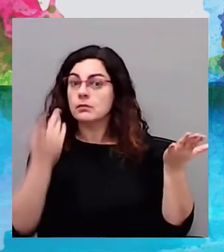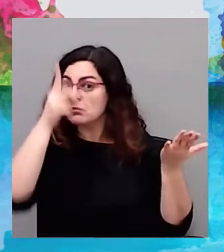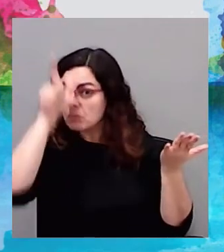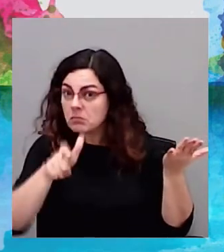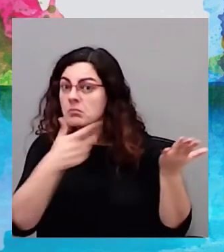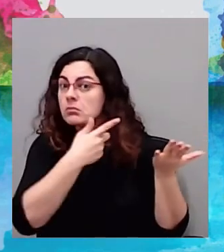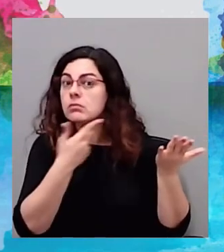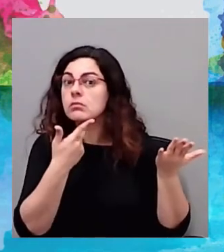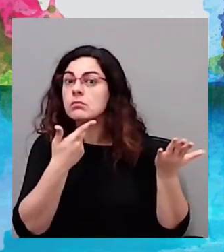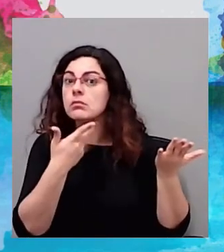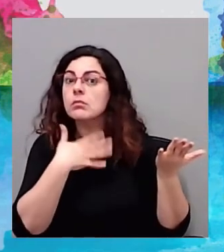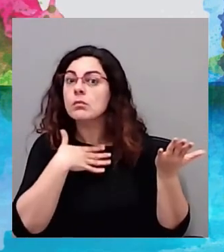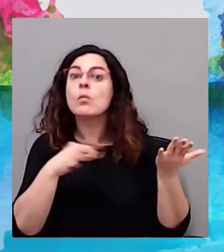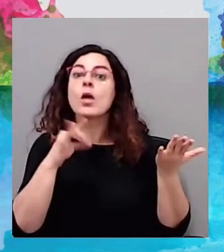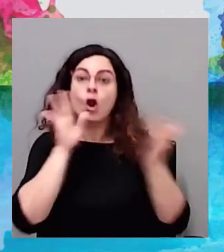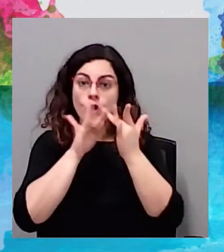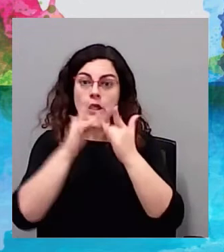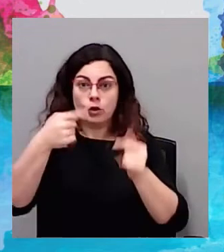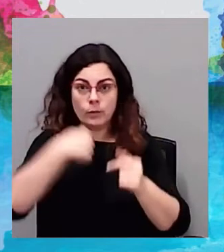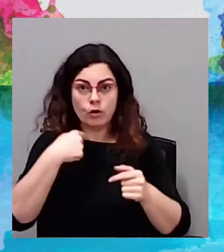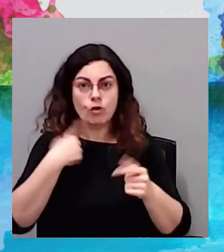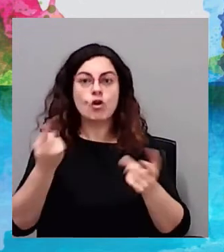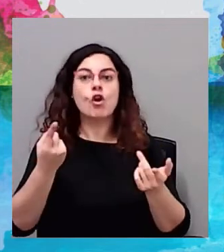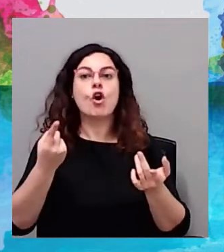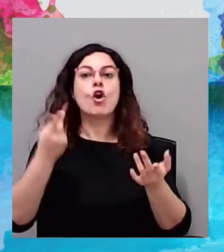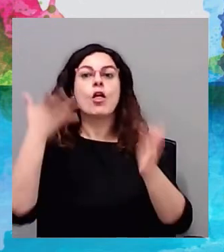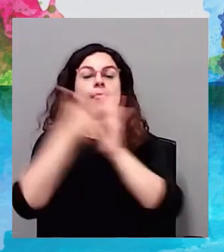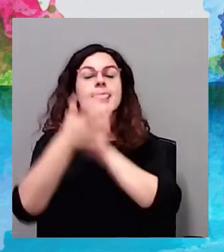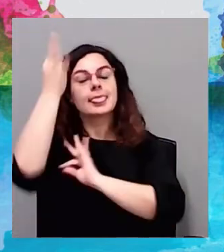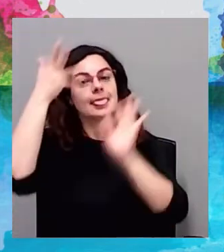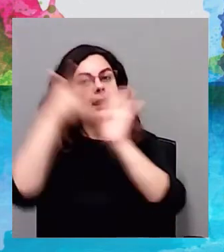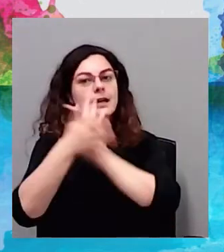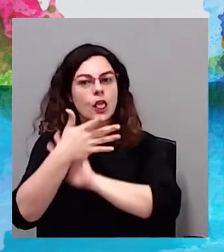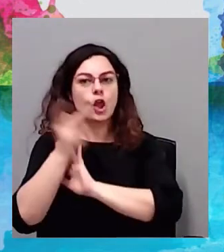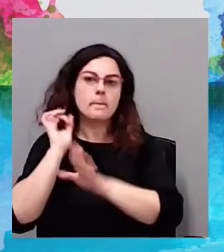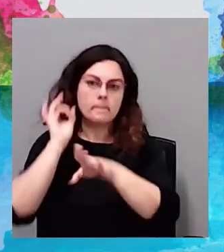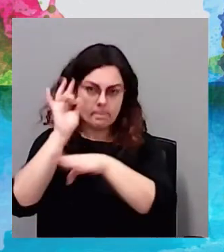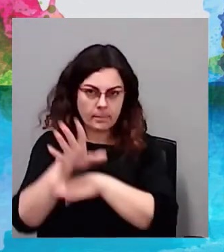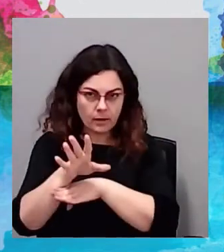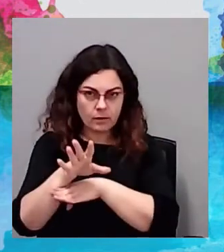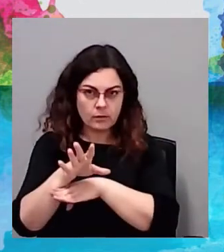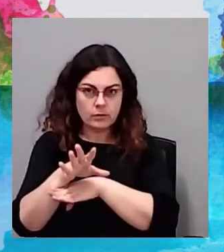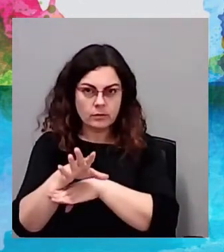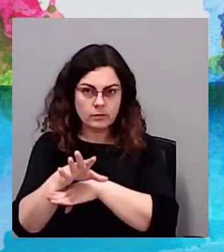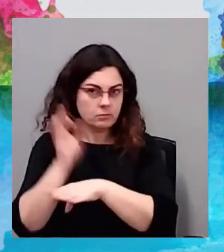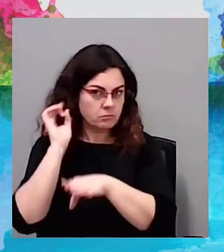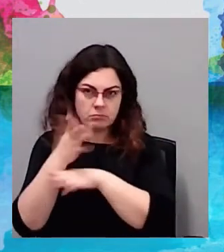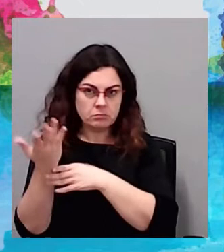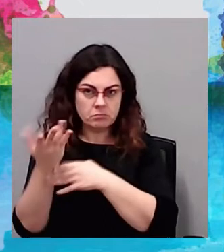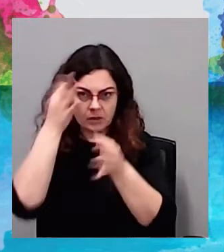but I would also like to hear your description of this piece of